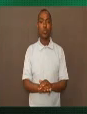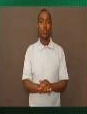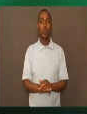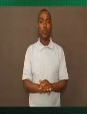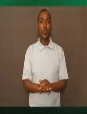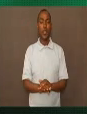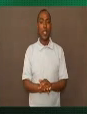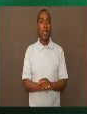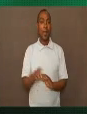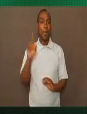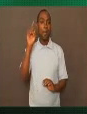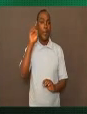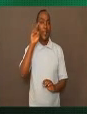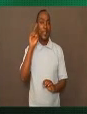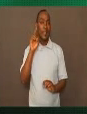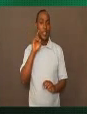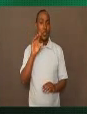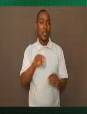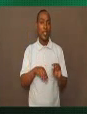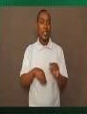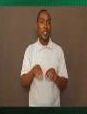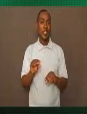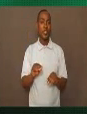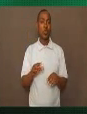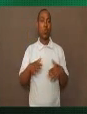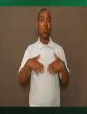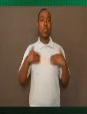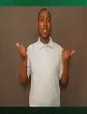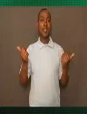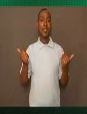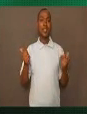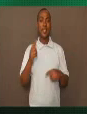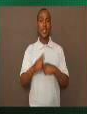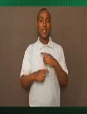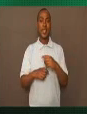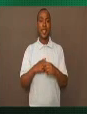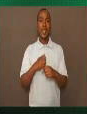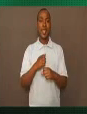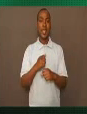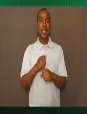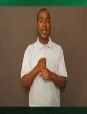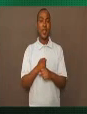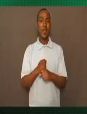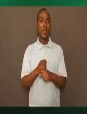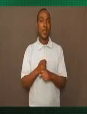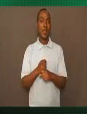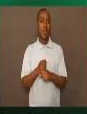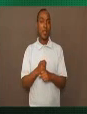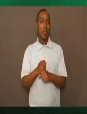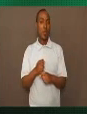Engaging in sexual activity at a young age, multiple sexual